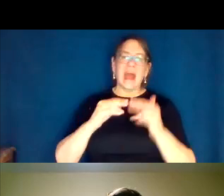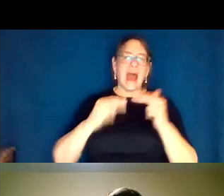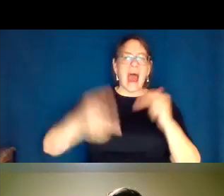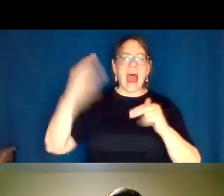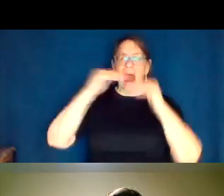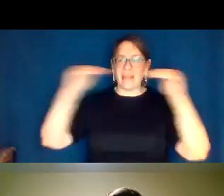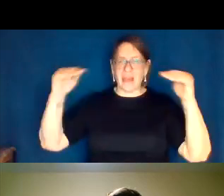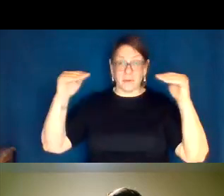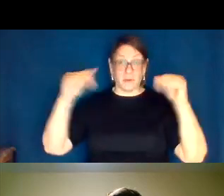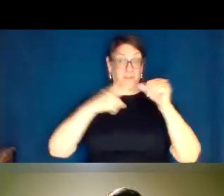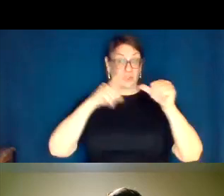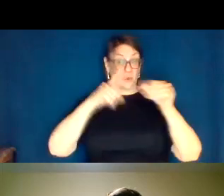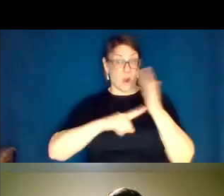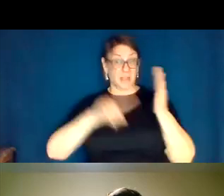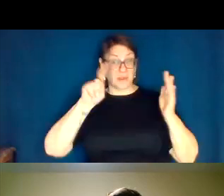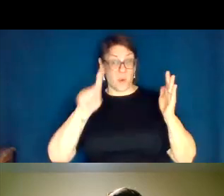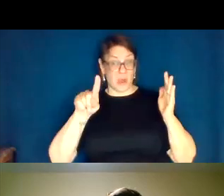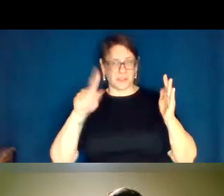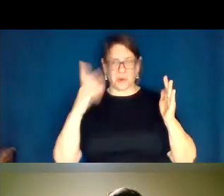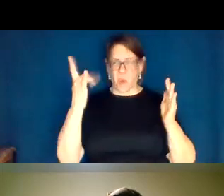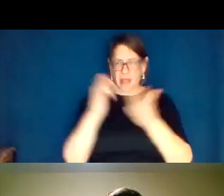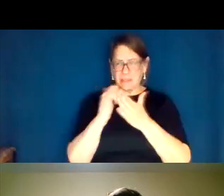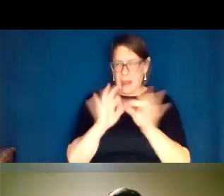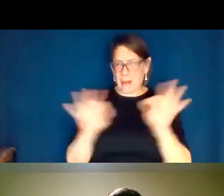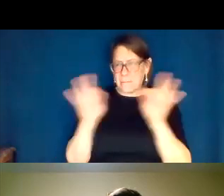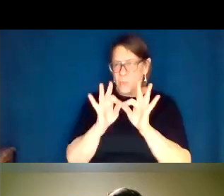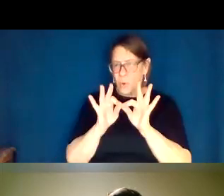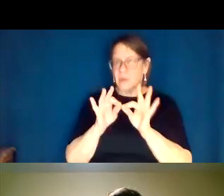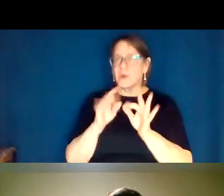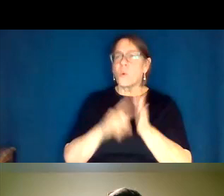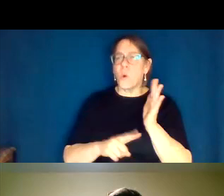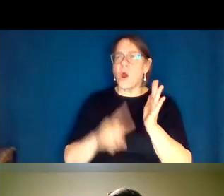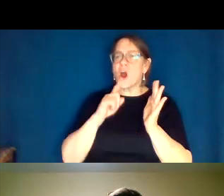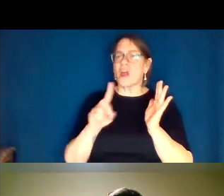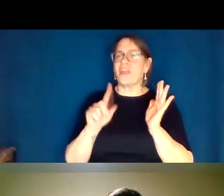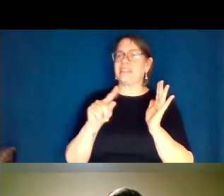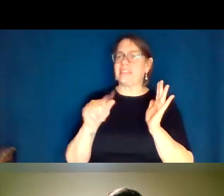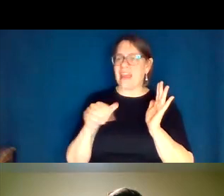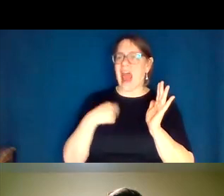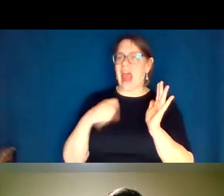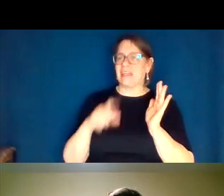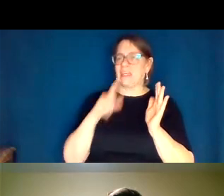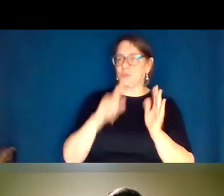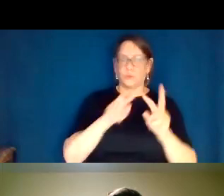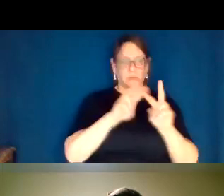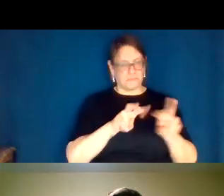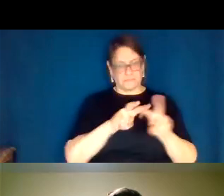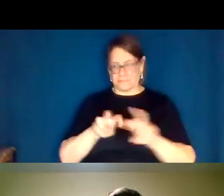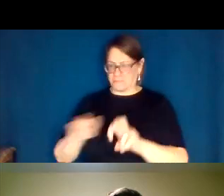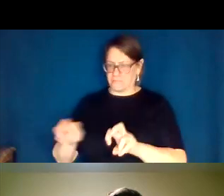research question? Why does it matter? What are the data sets and data elements that I would like to